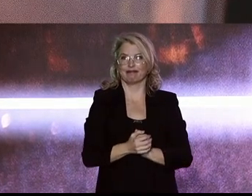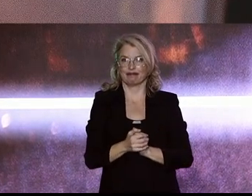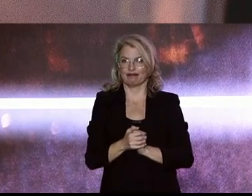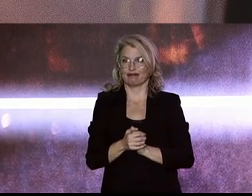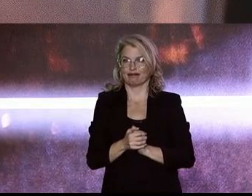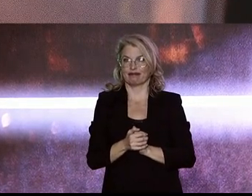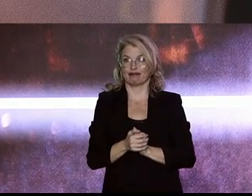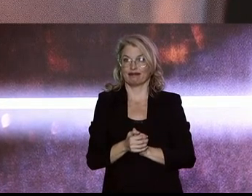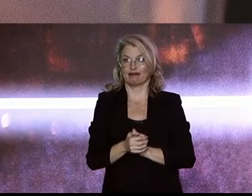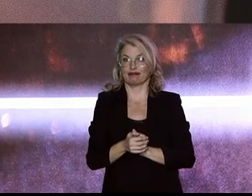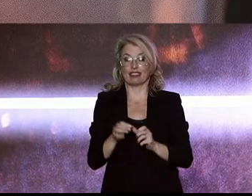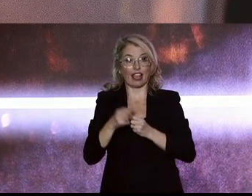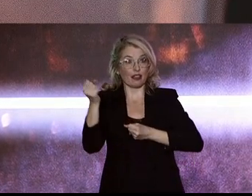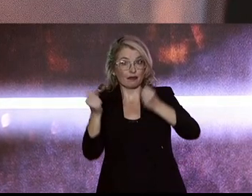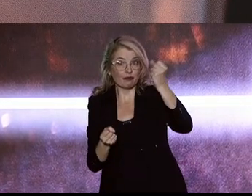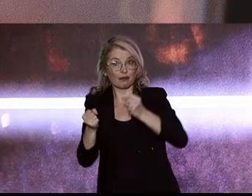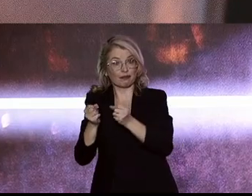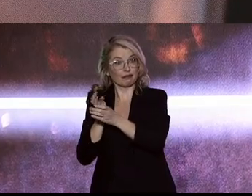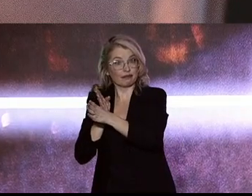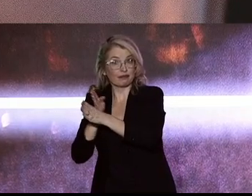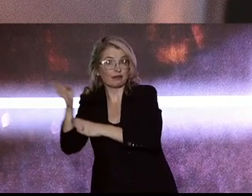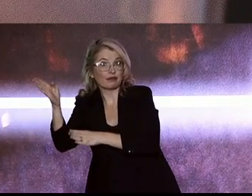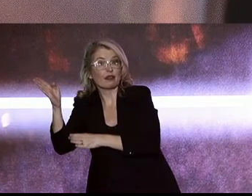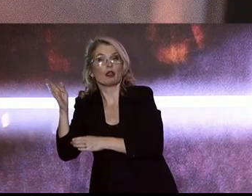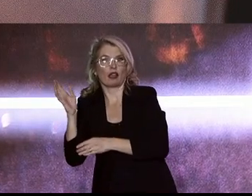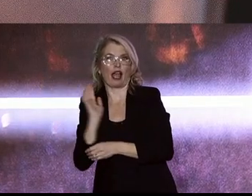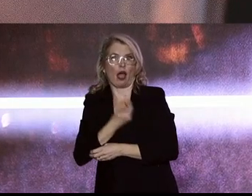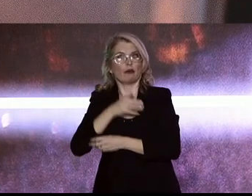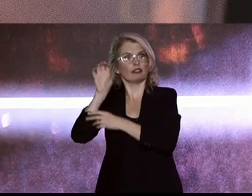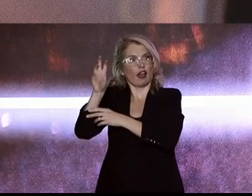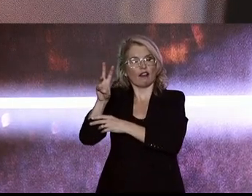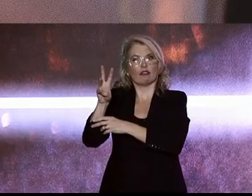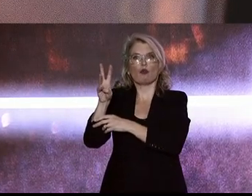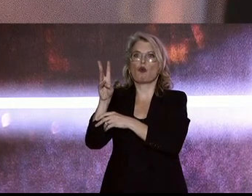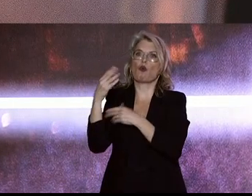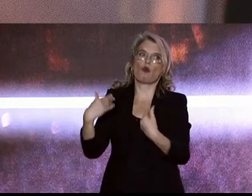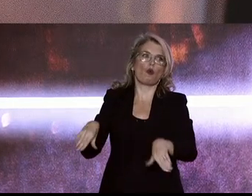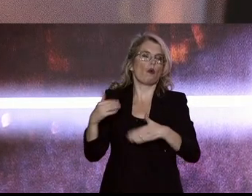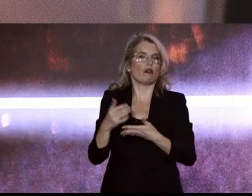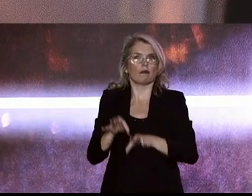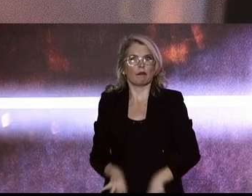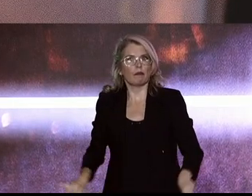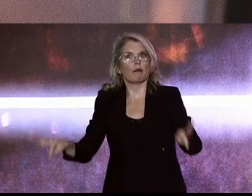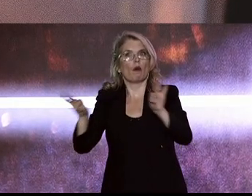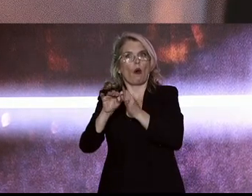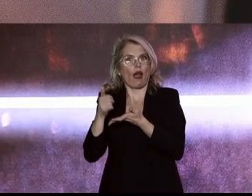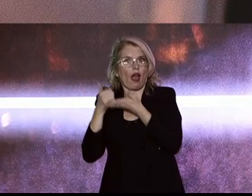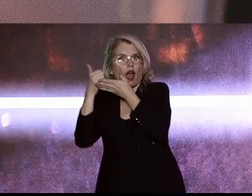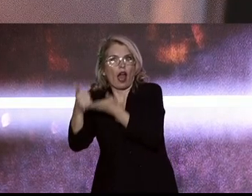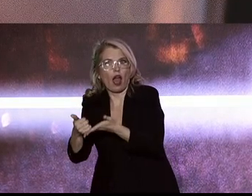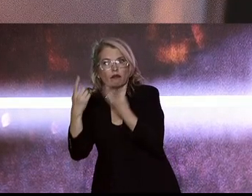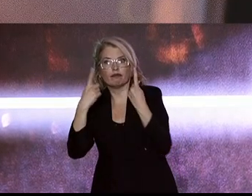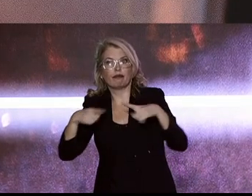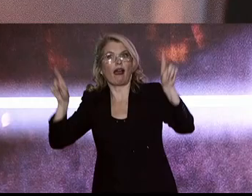sustainability. In the mobility domain, software is a key enabler of achieving the goals of